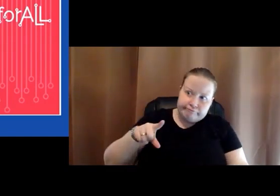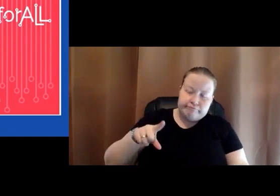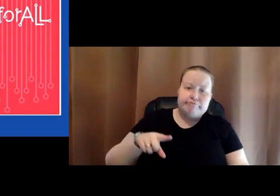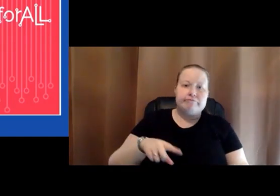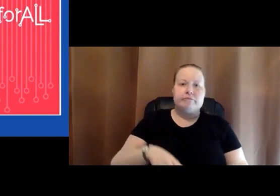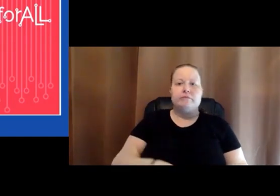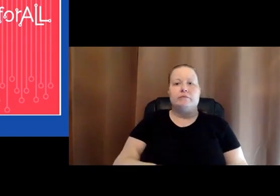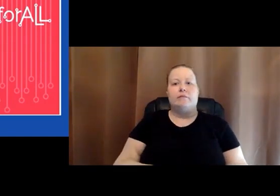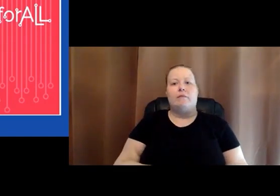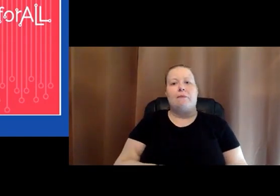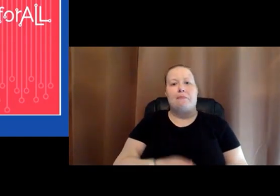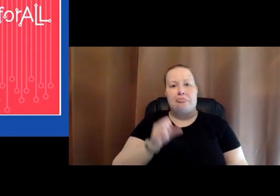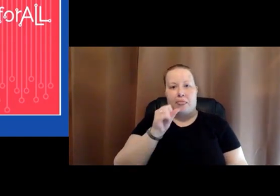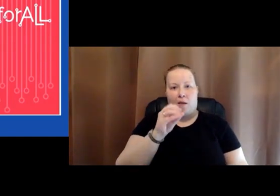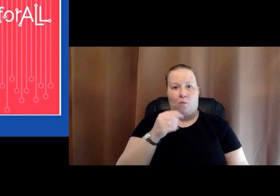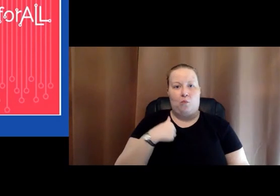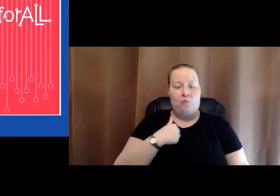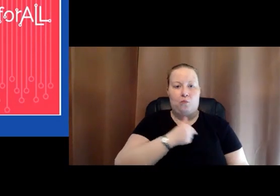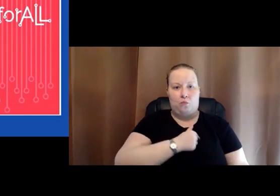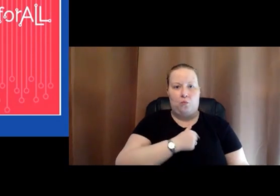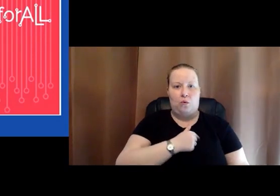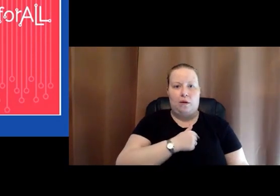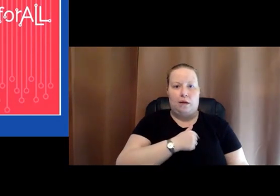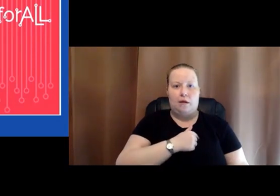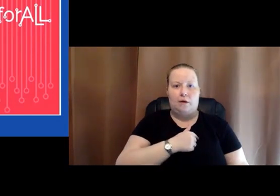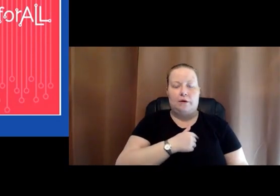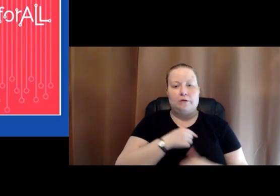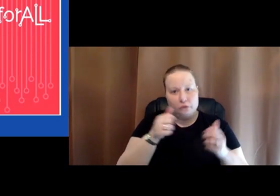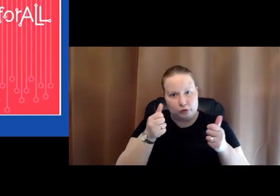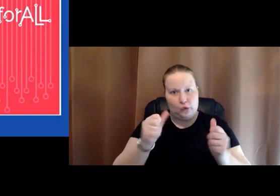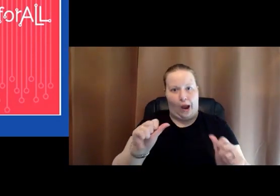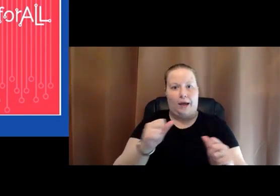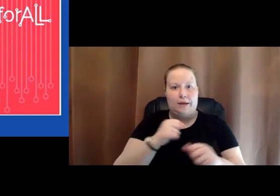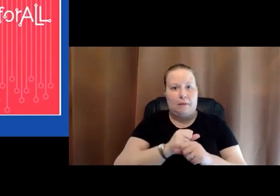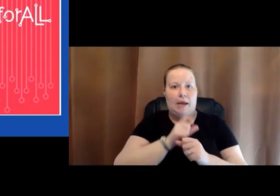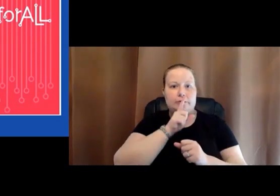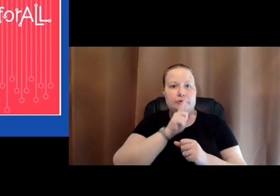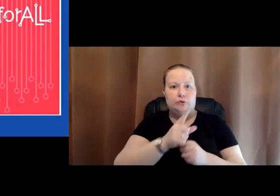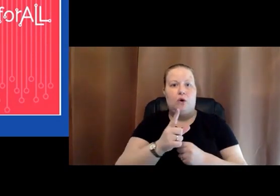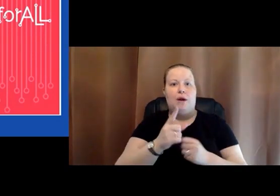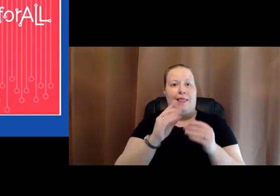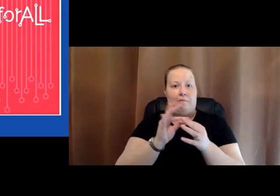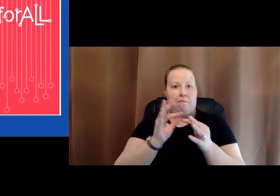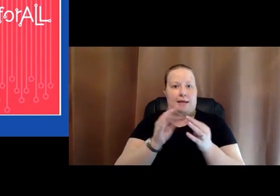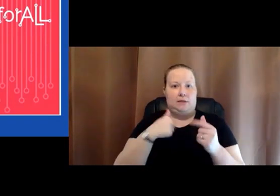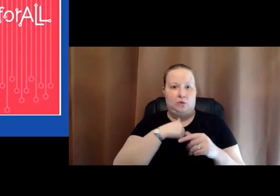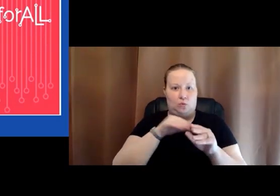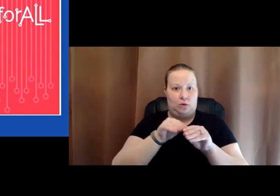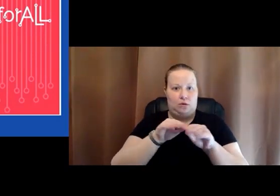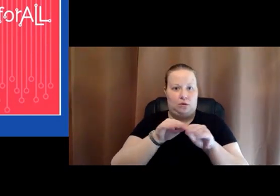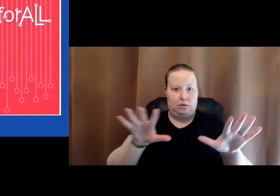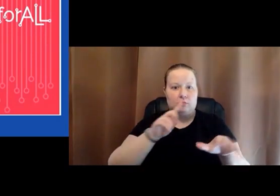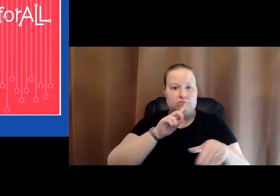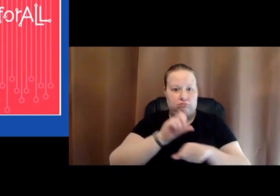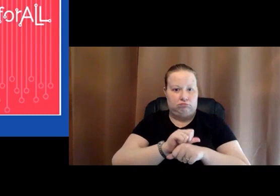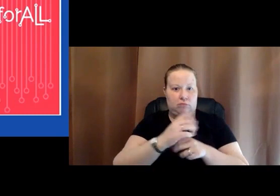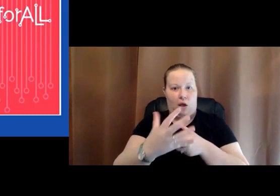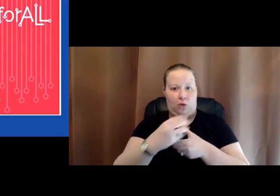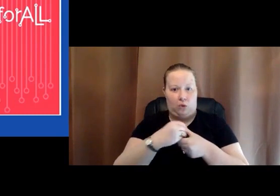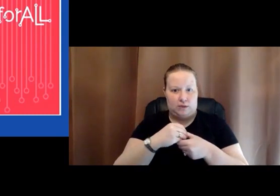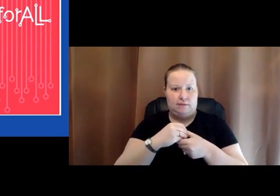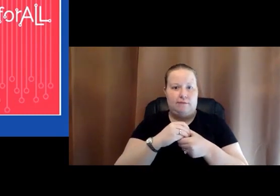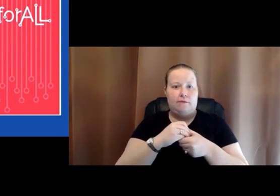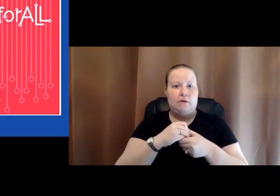And so we're making efforts to make sure that the messages we're putting out are inclusive.